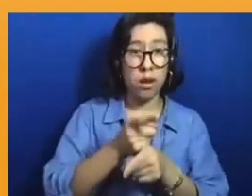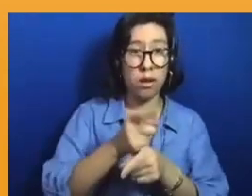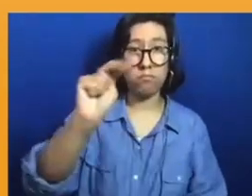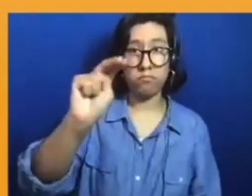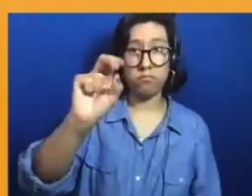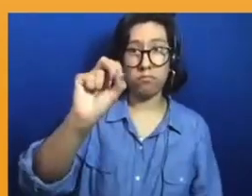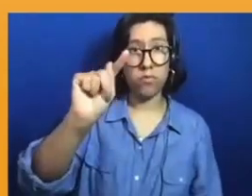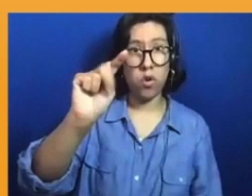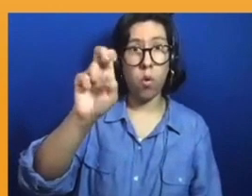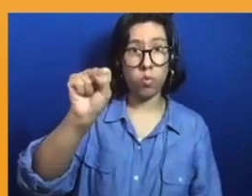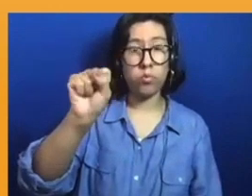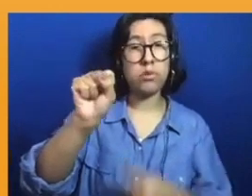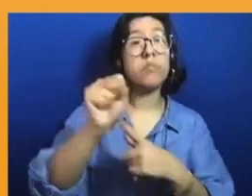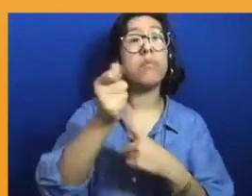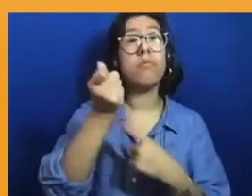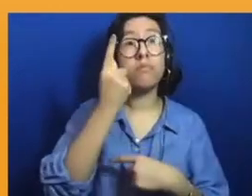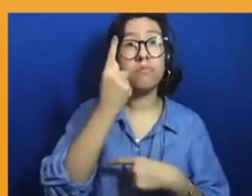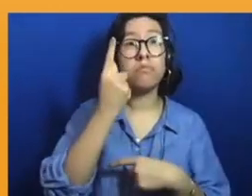There's a space